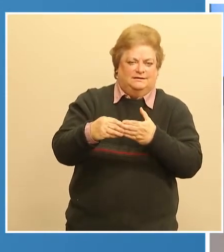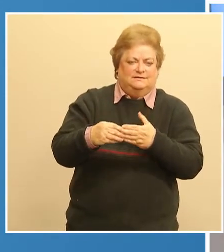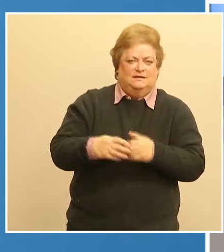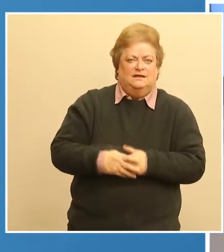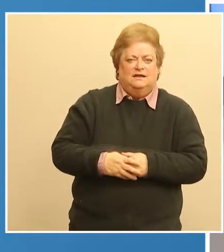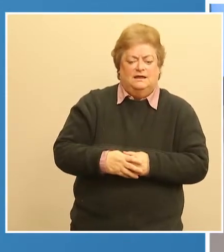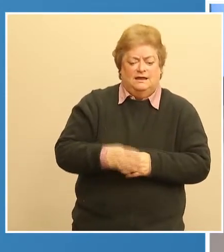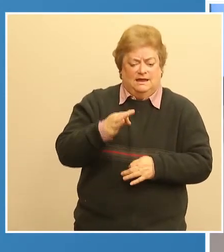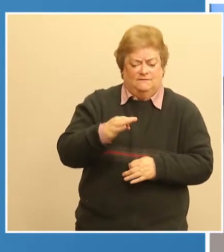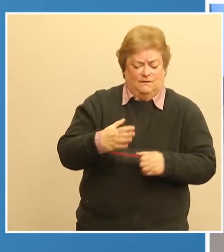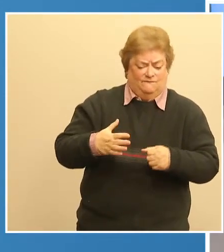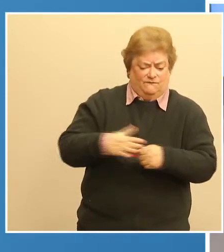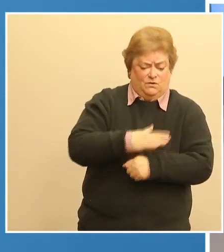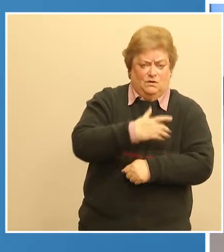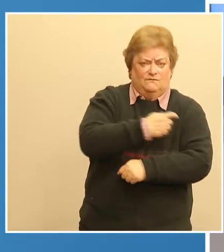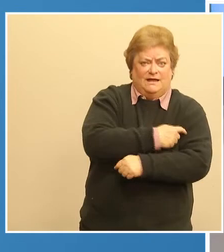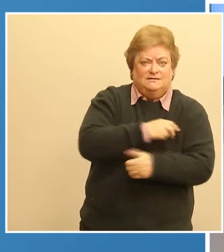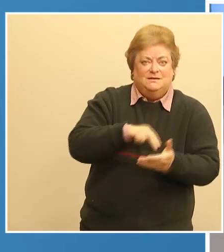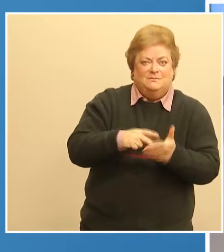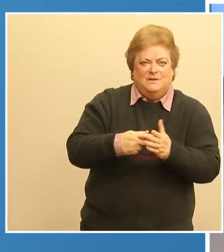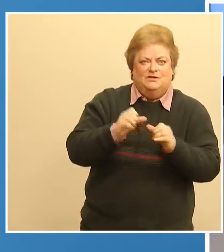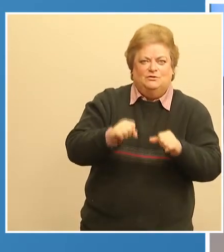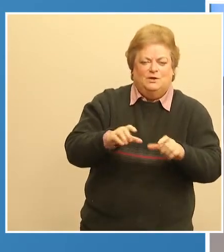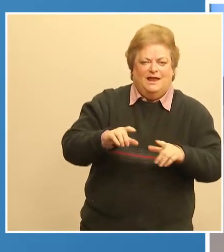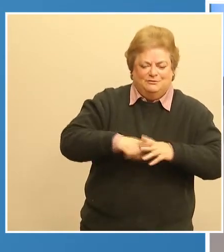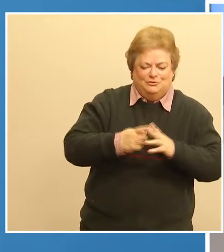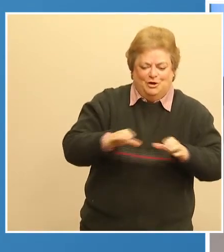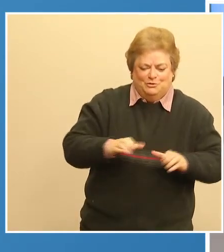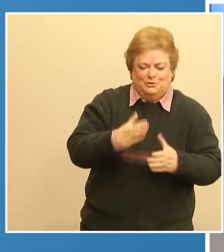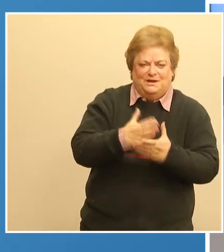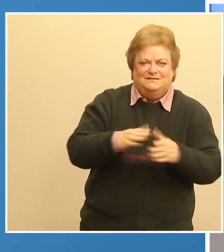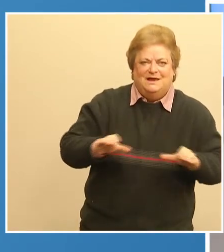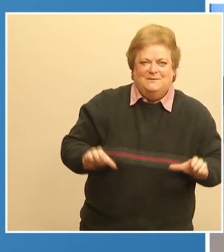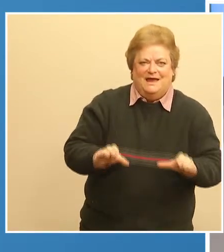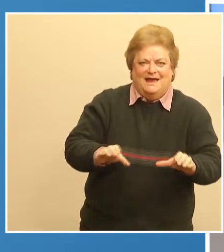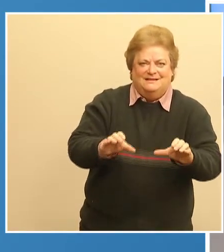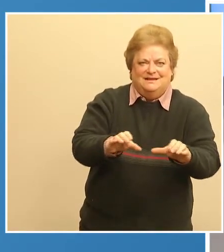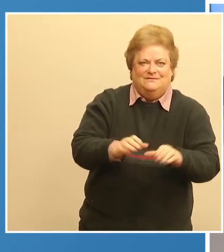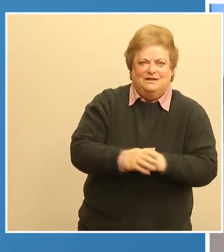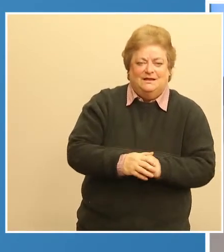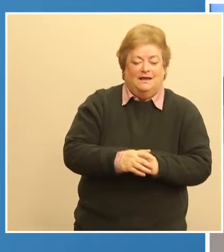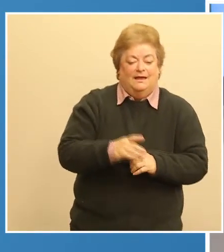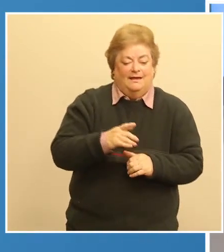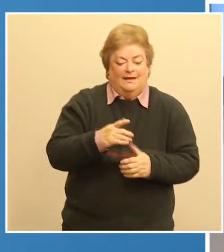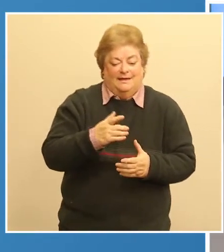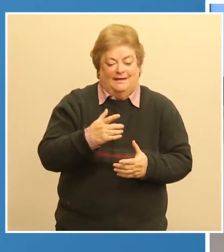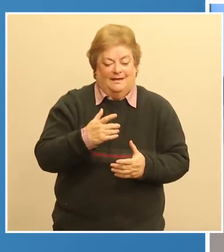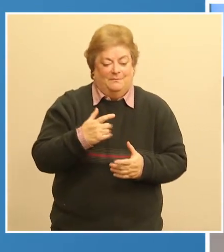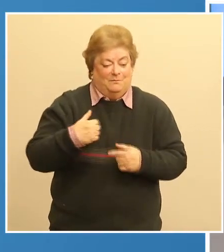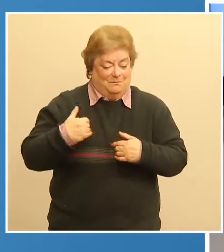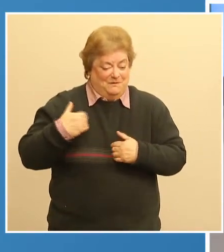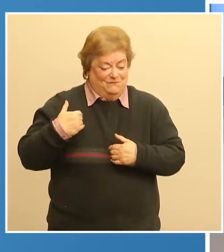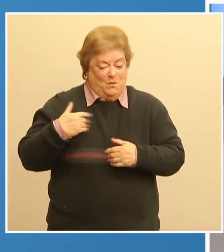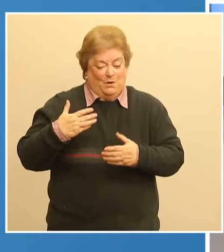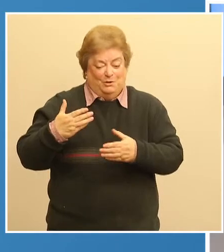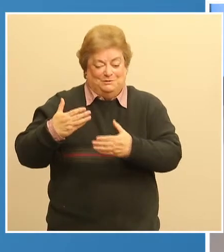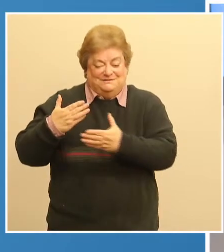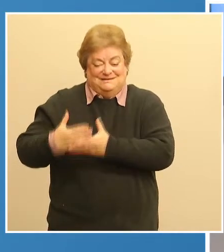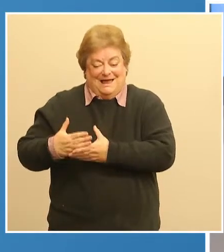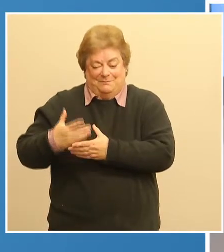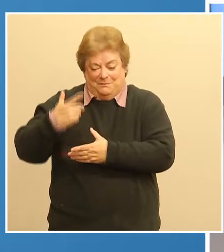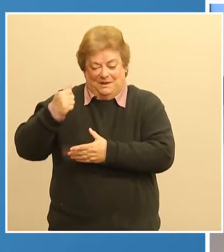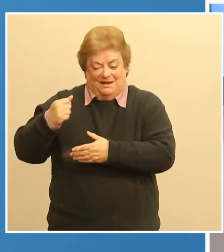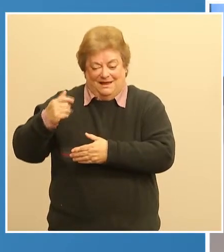fully vaccinated allows people to start doing some of the activities they had stopped doing because of the pandemic. Being